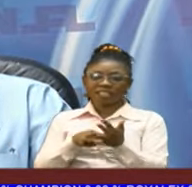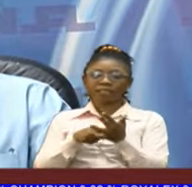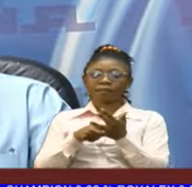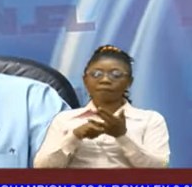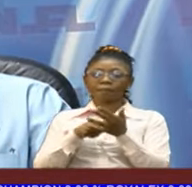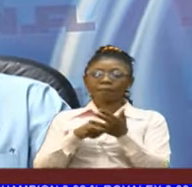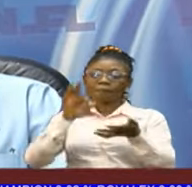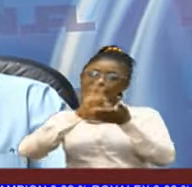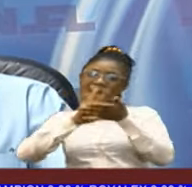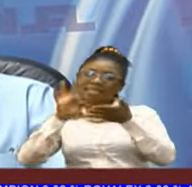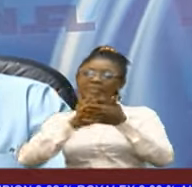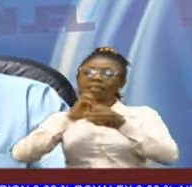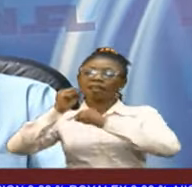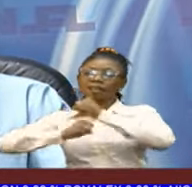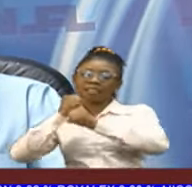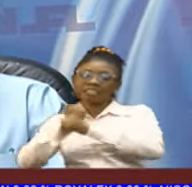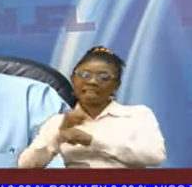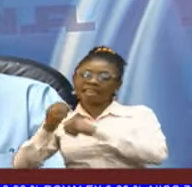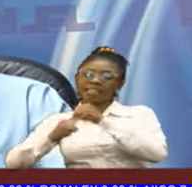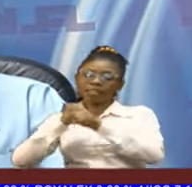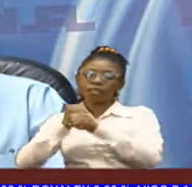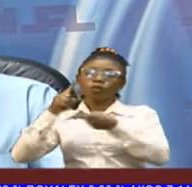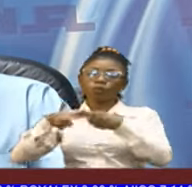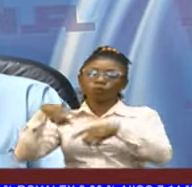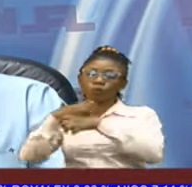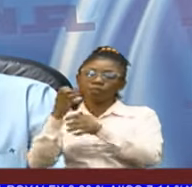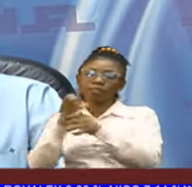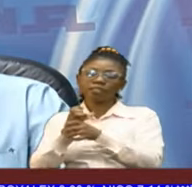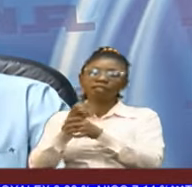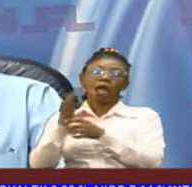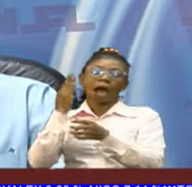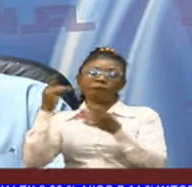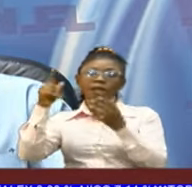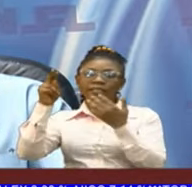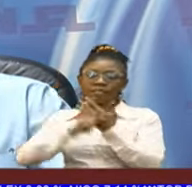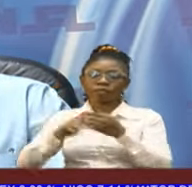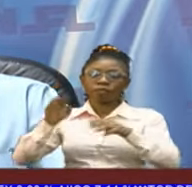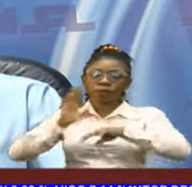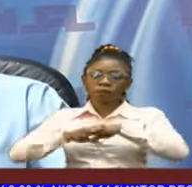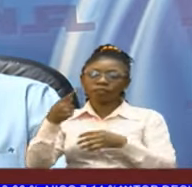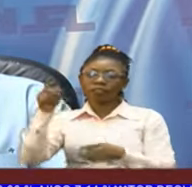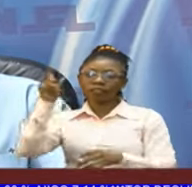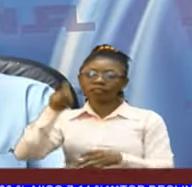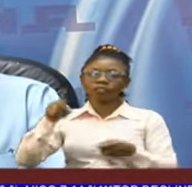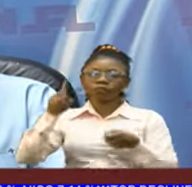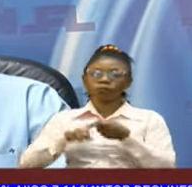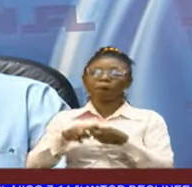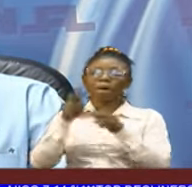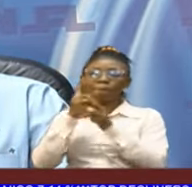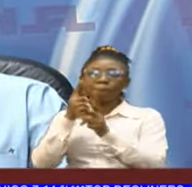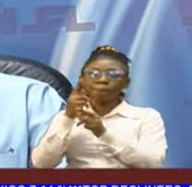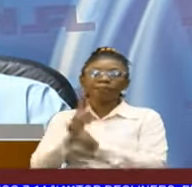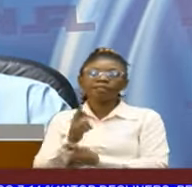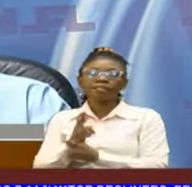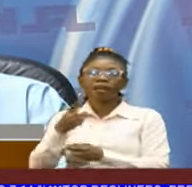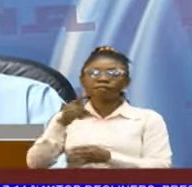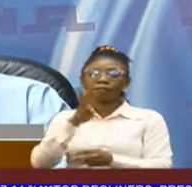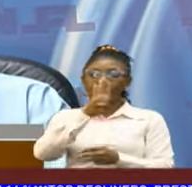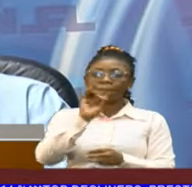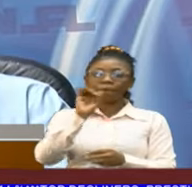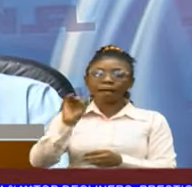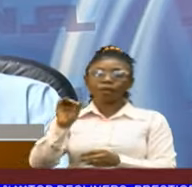marked annually in order to create awareness on the need to preserve the